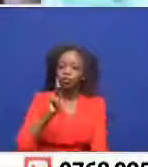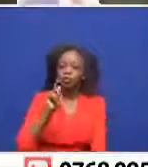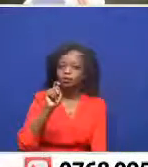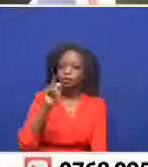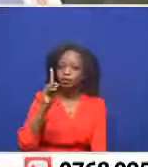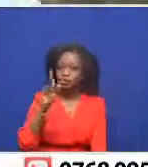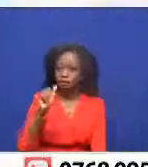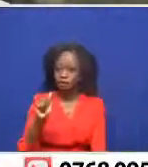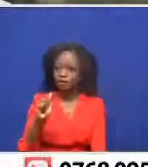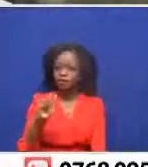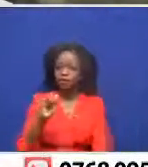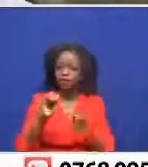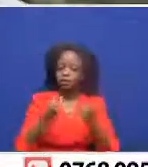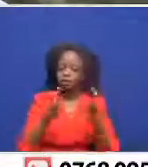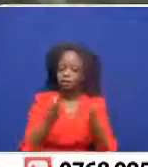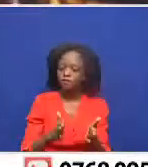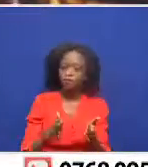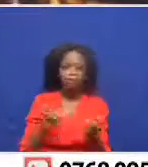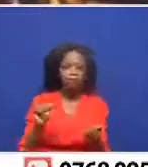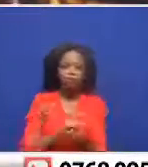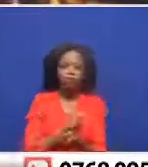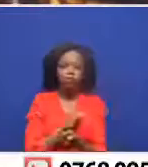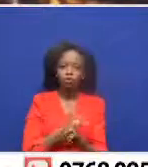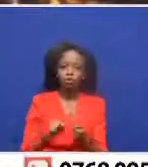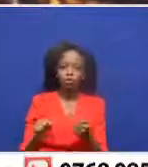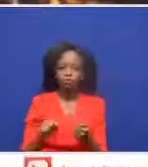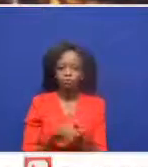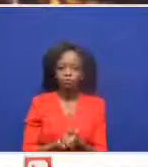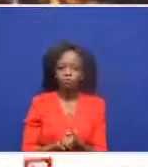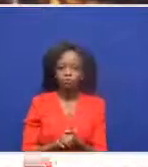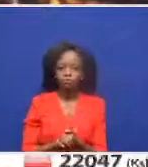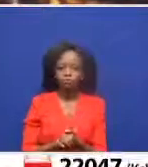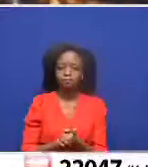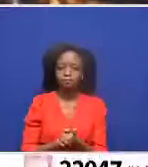ndio mkulima amalizike kabisa. You're watching TV for